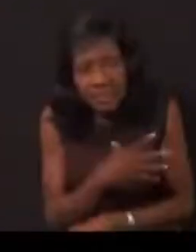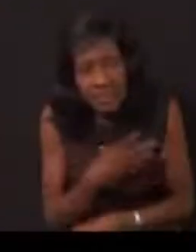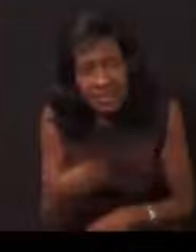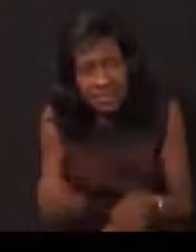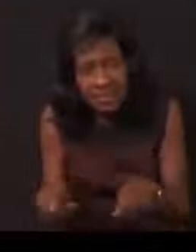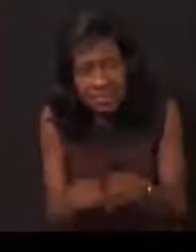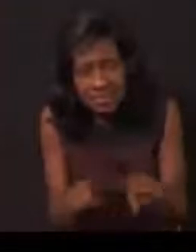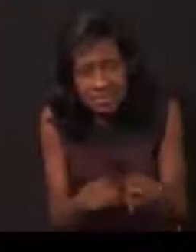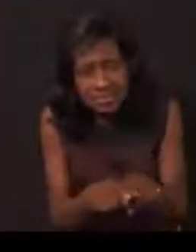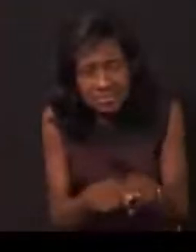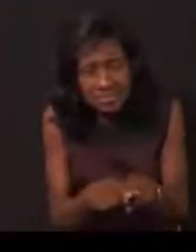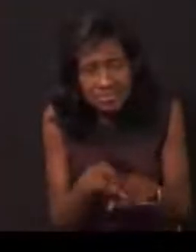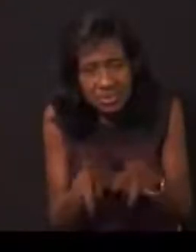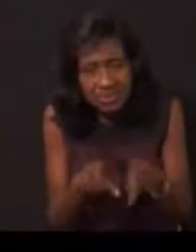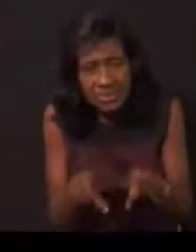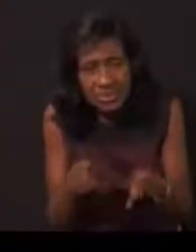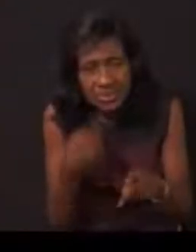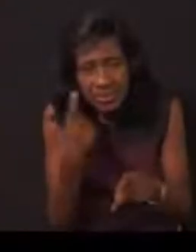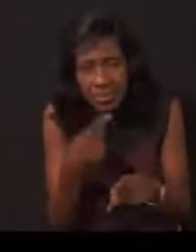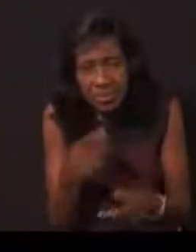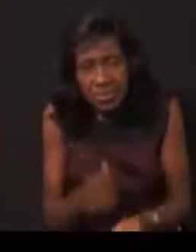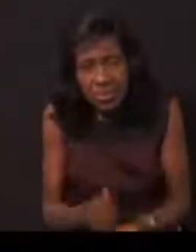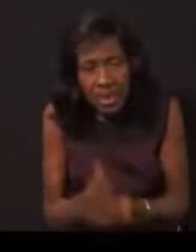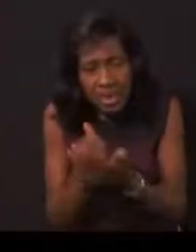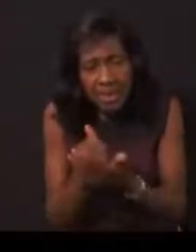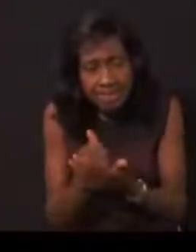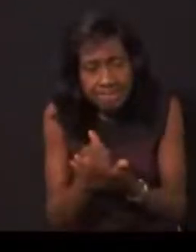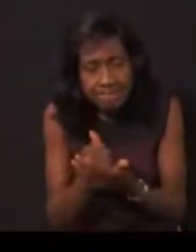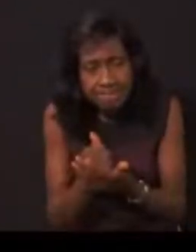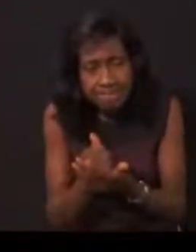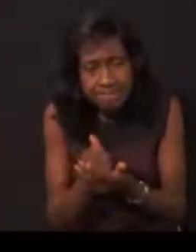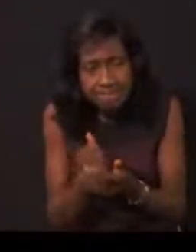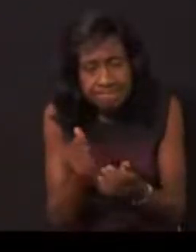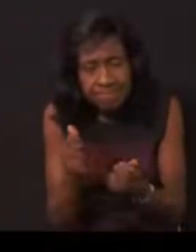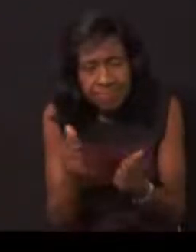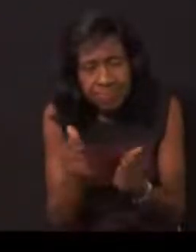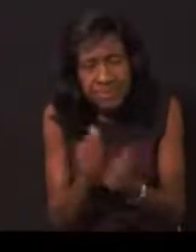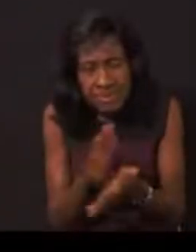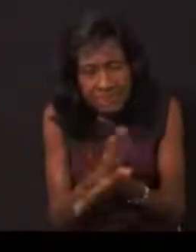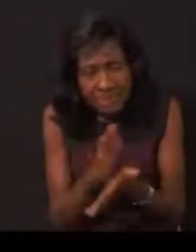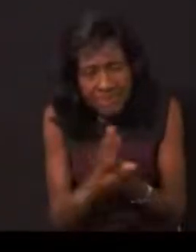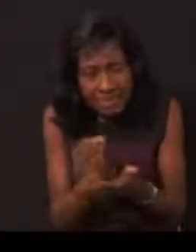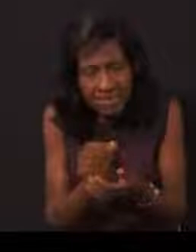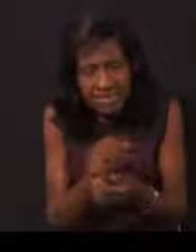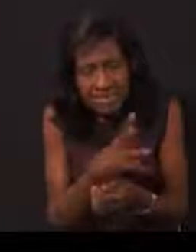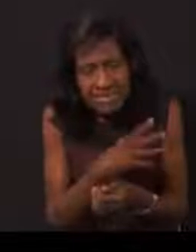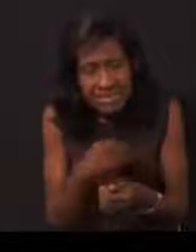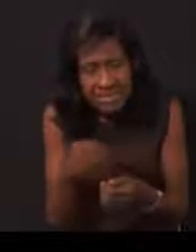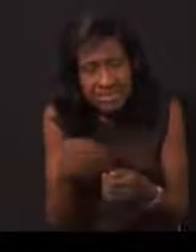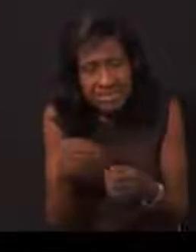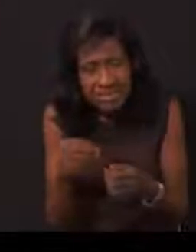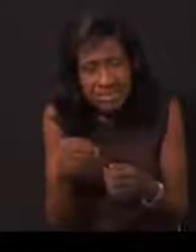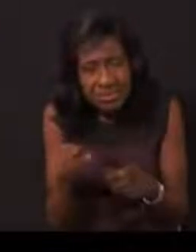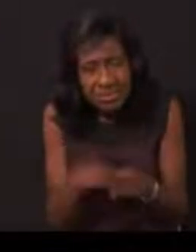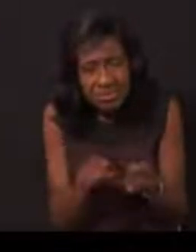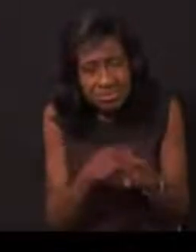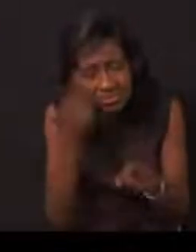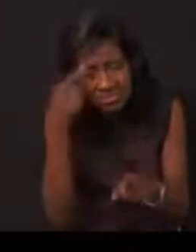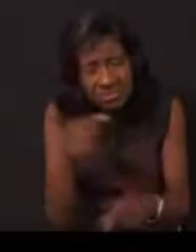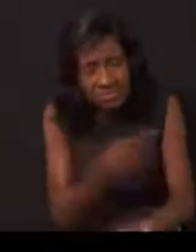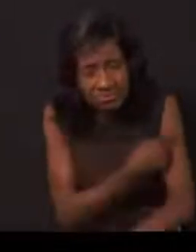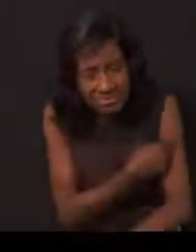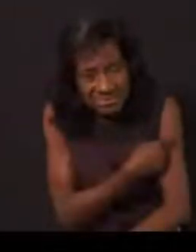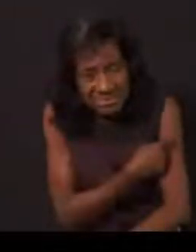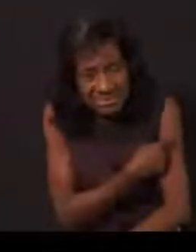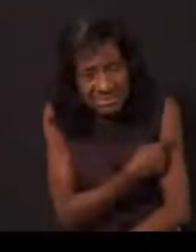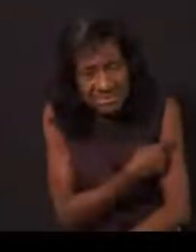have administrative assistance at the public health office and also on the different testing sites, and also for vaccination. And we